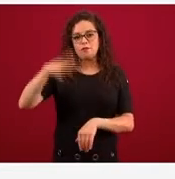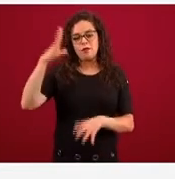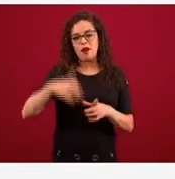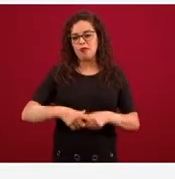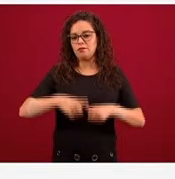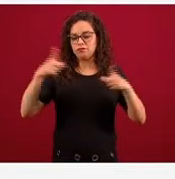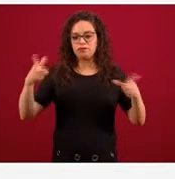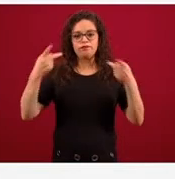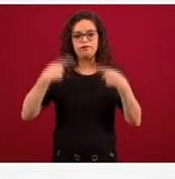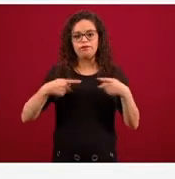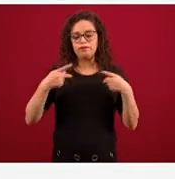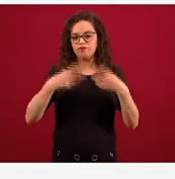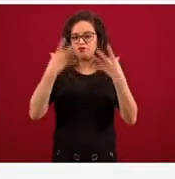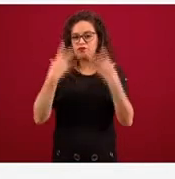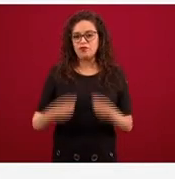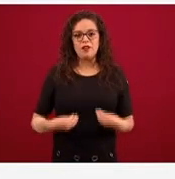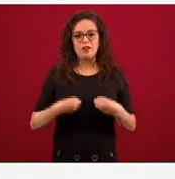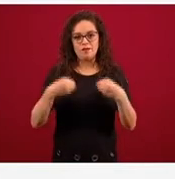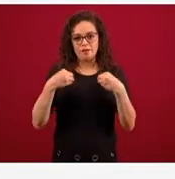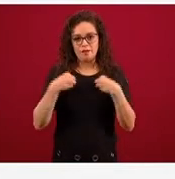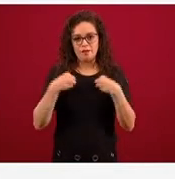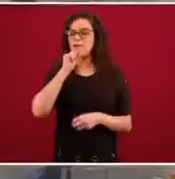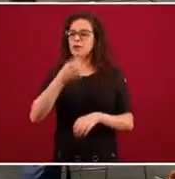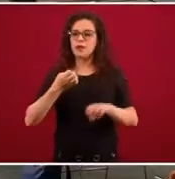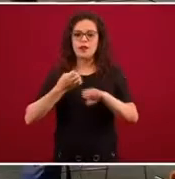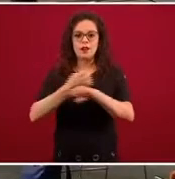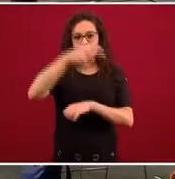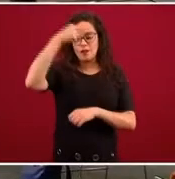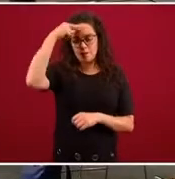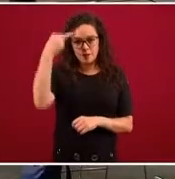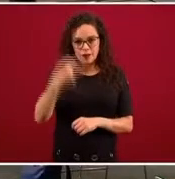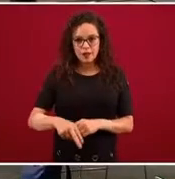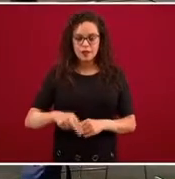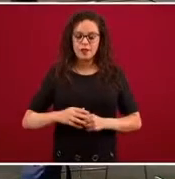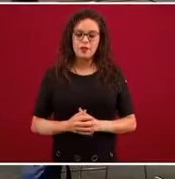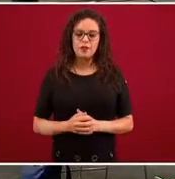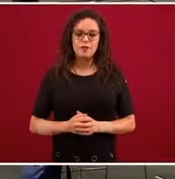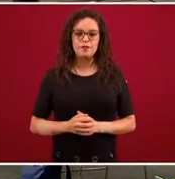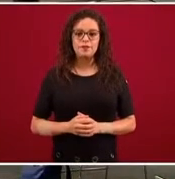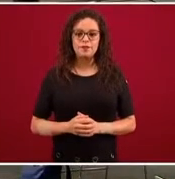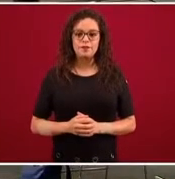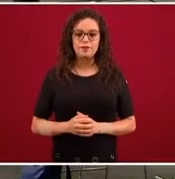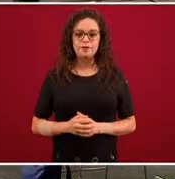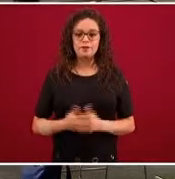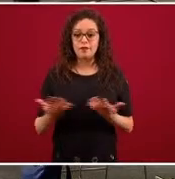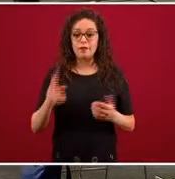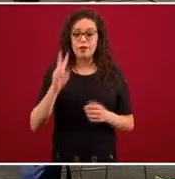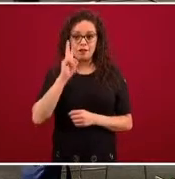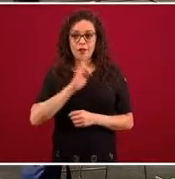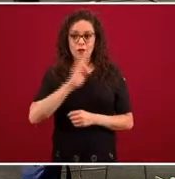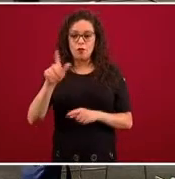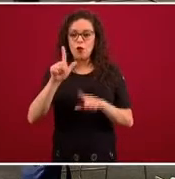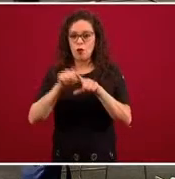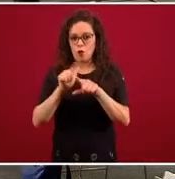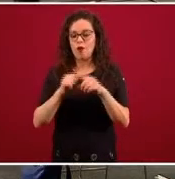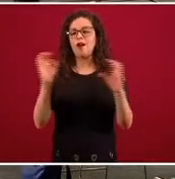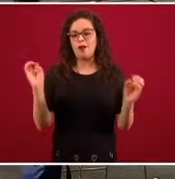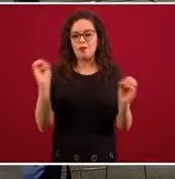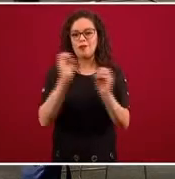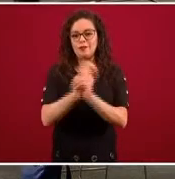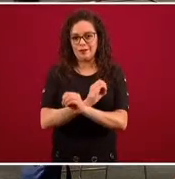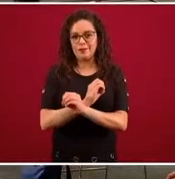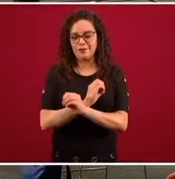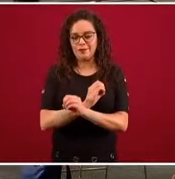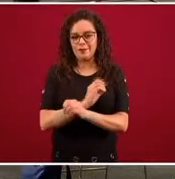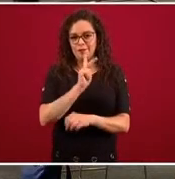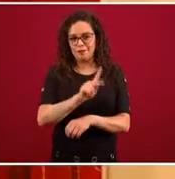bases with poblacionales its junto con el high Estado de population México, density, también tiene also además una really coloración has many oscura, confirmed quedando también